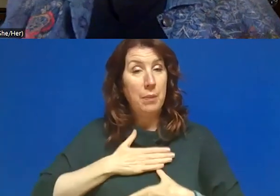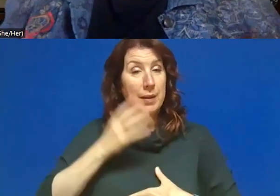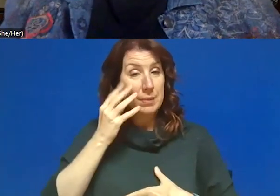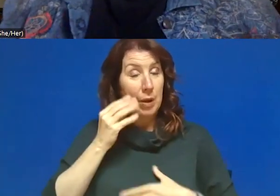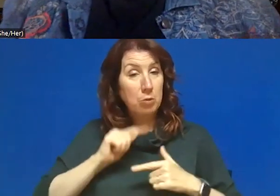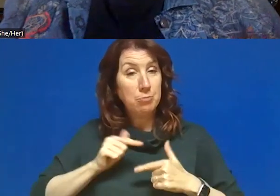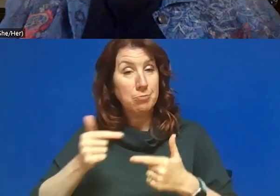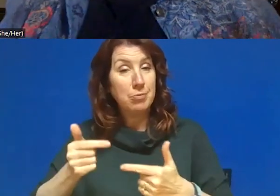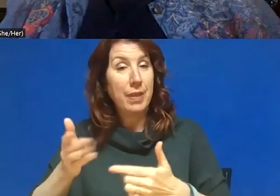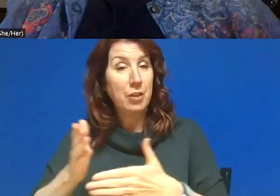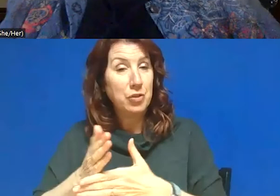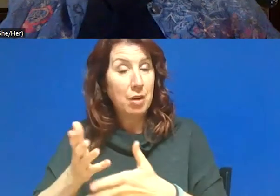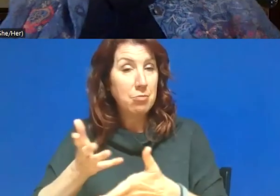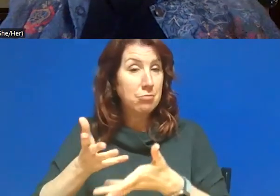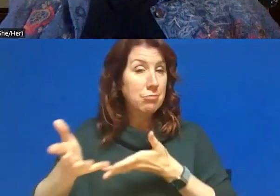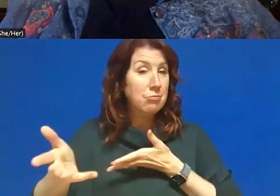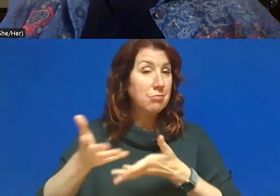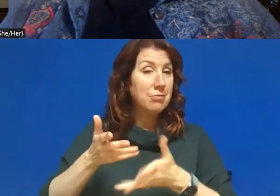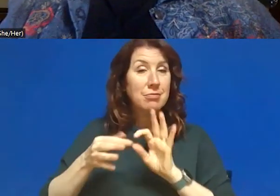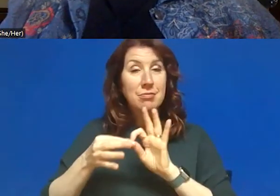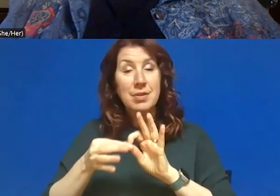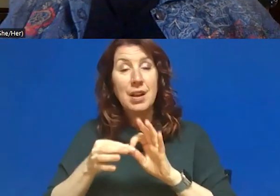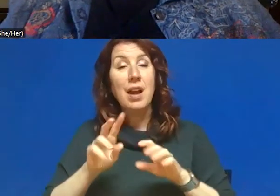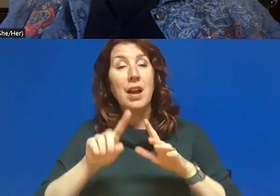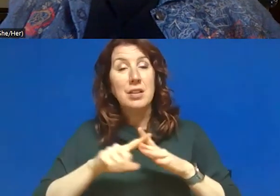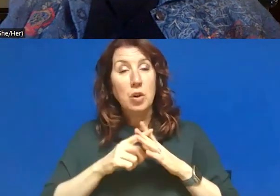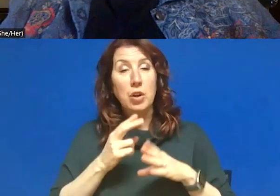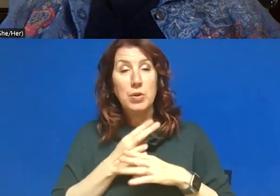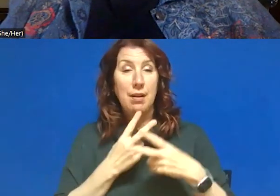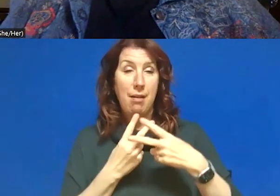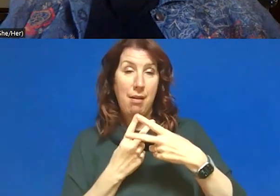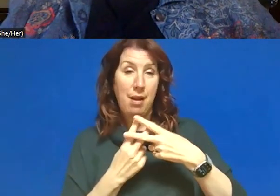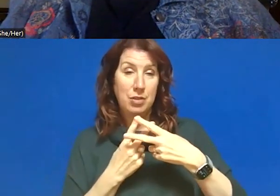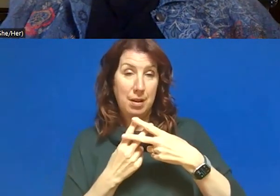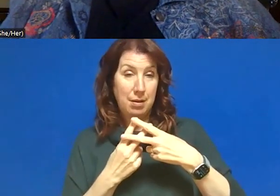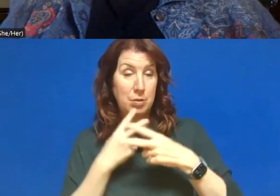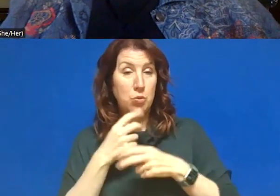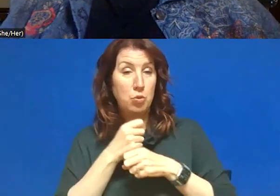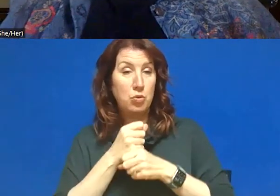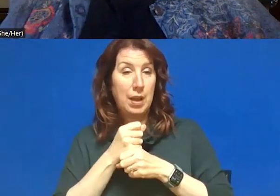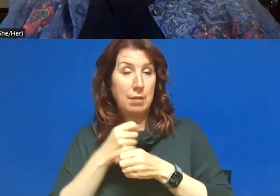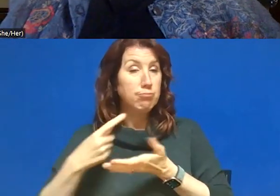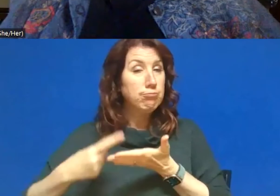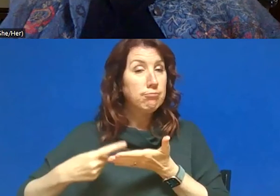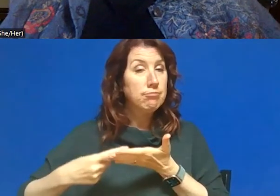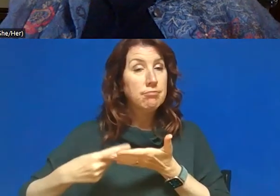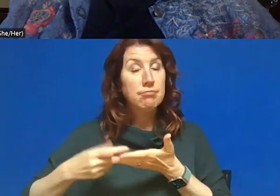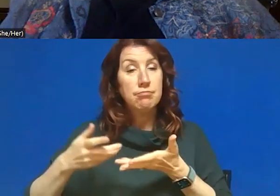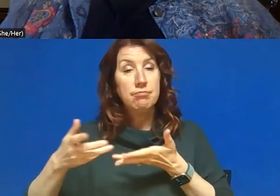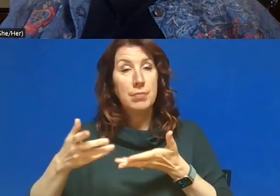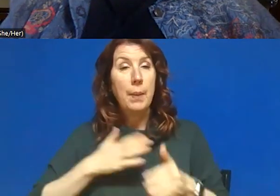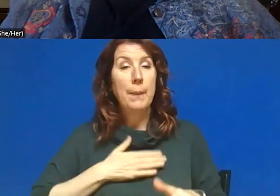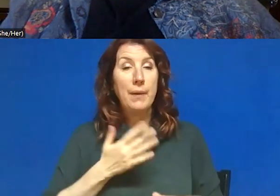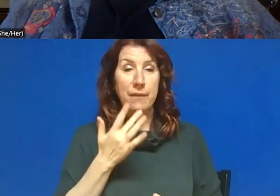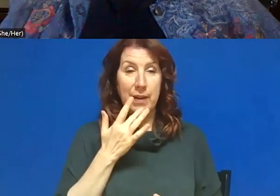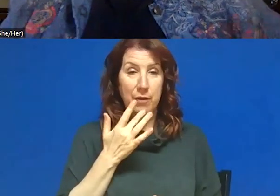disabled people related. And then I started using hashtags to create conversations around things. My favorite one